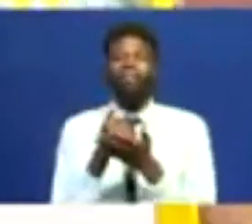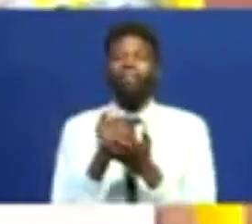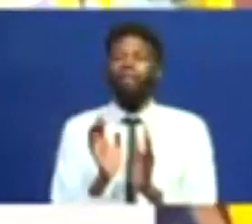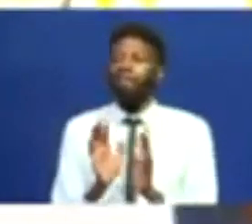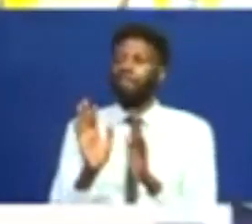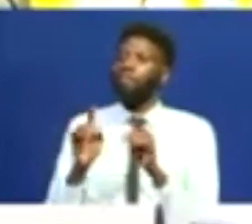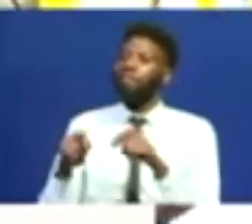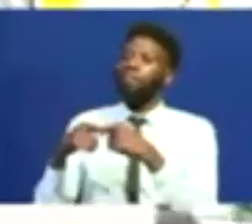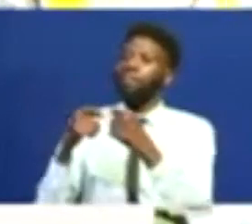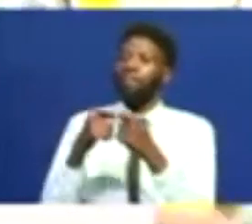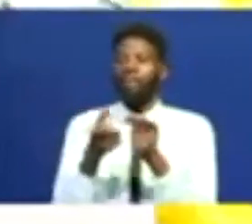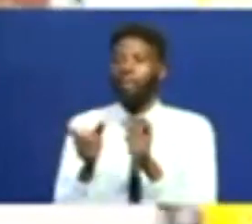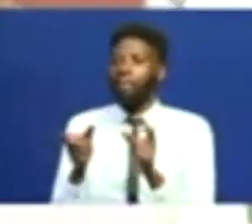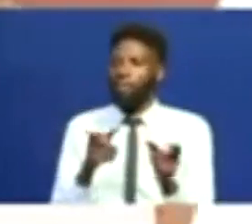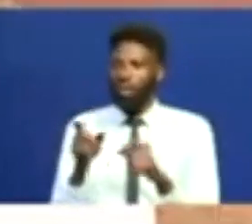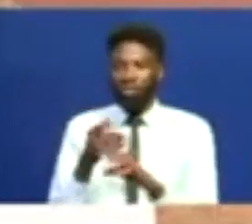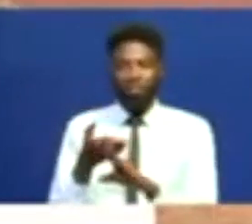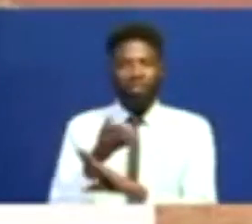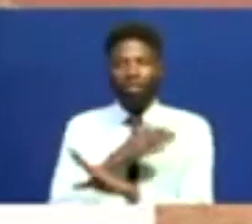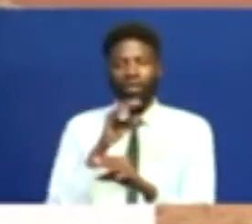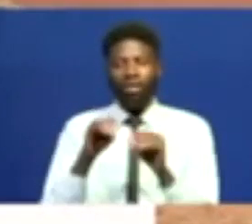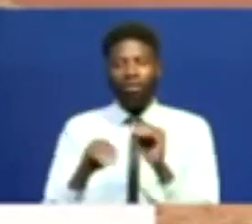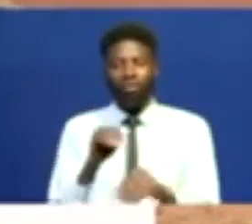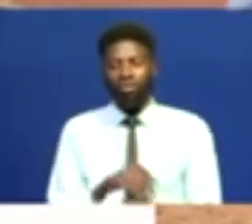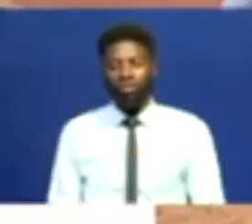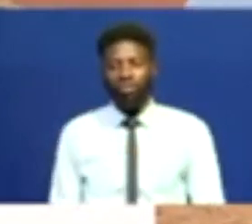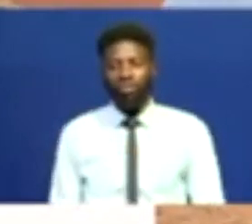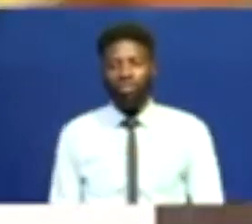before the elections. John Jacob Curie, Easy Friday.